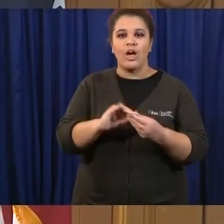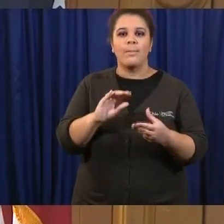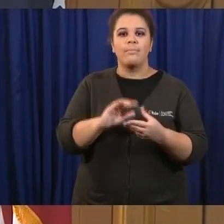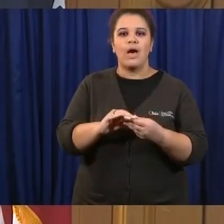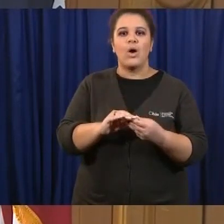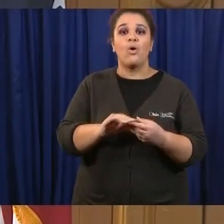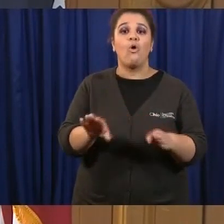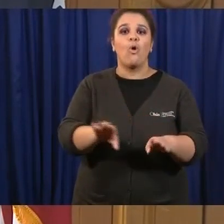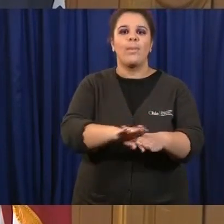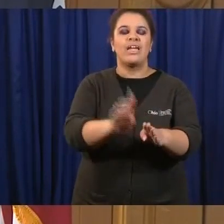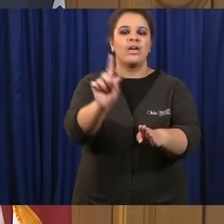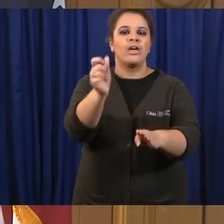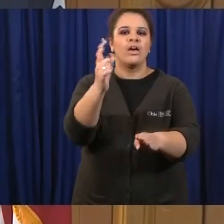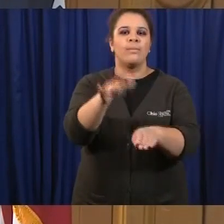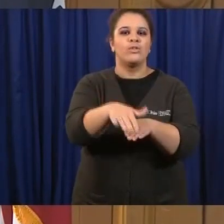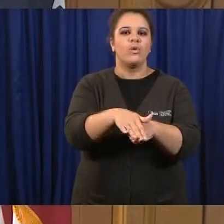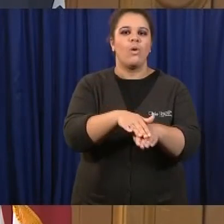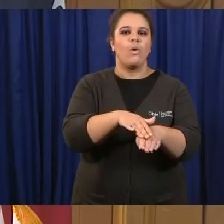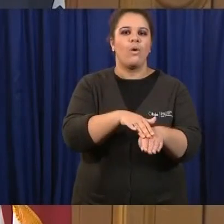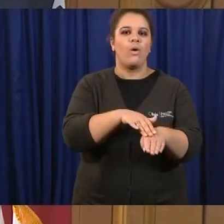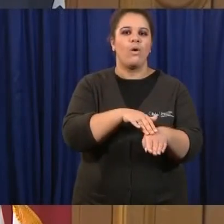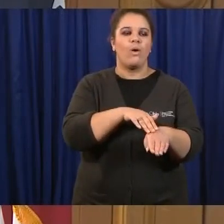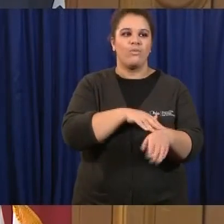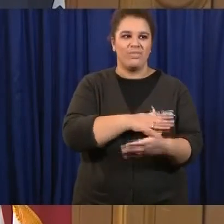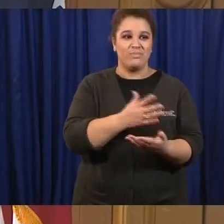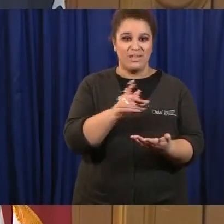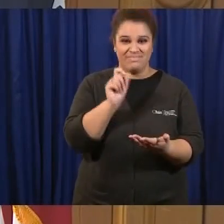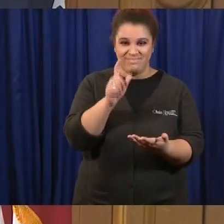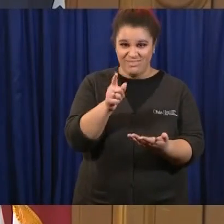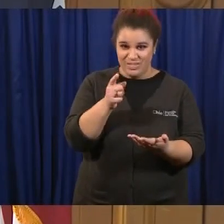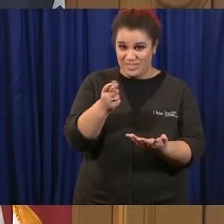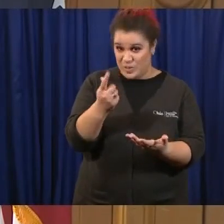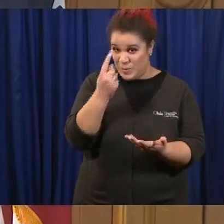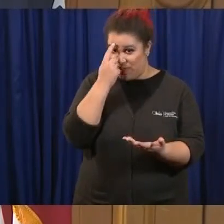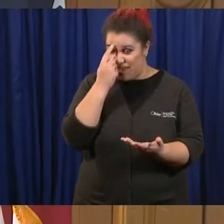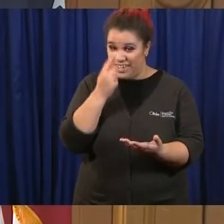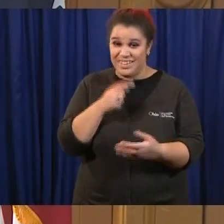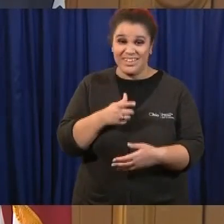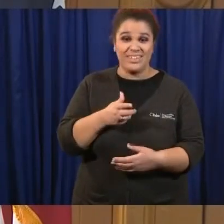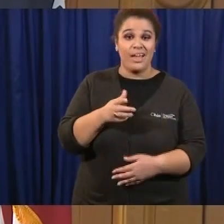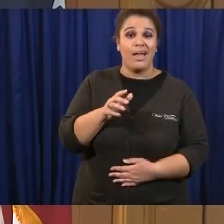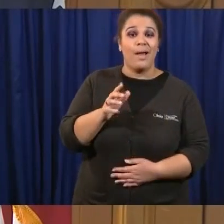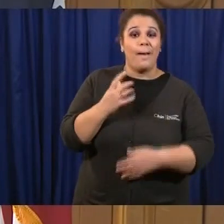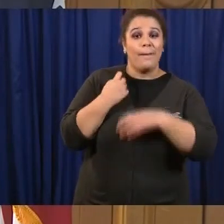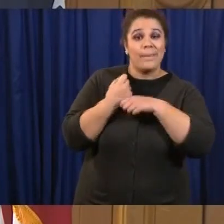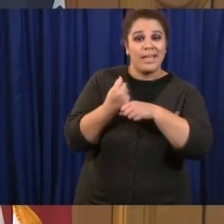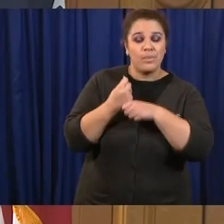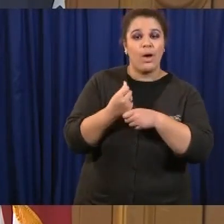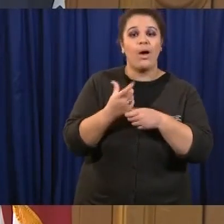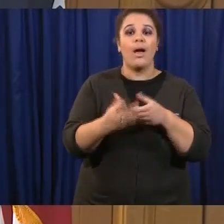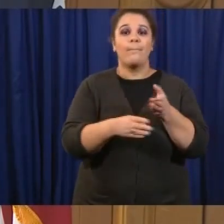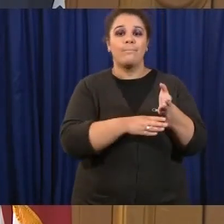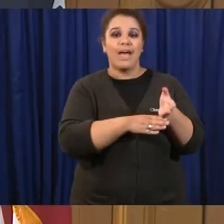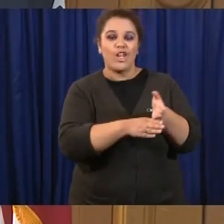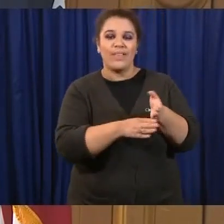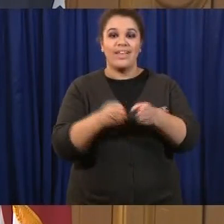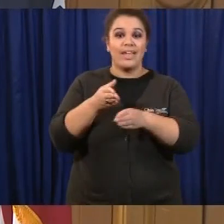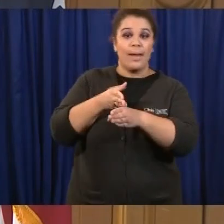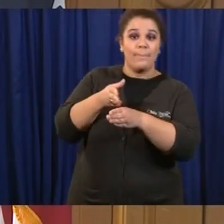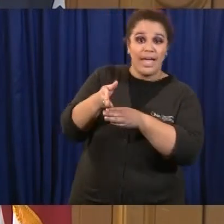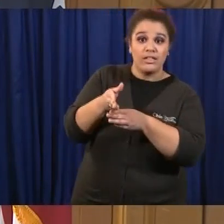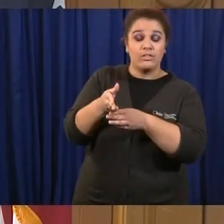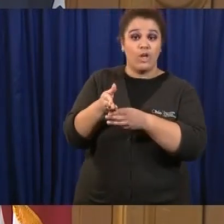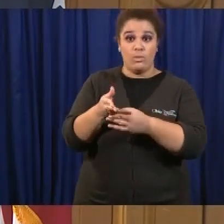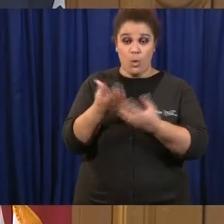Dr. Acton, can you tell us if we'll see minor league and Major League Baseball games being played in crowded stadiums this summer?